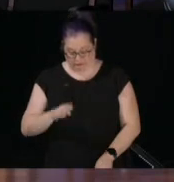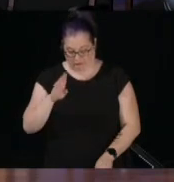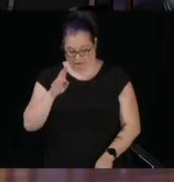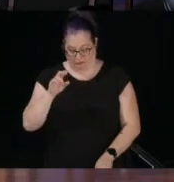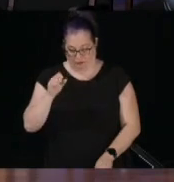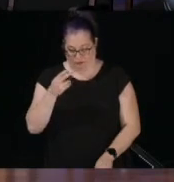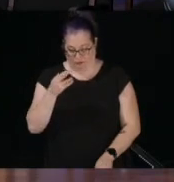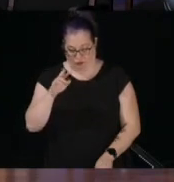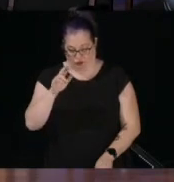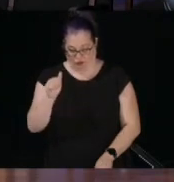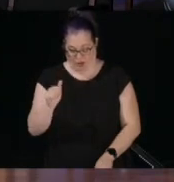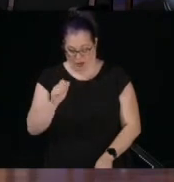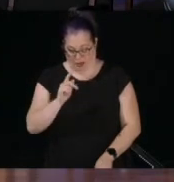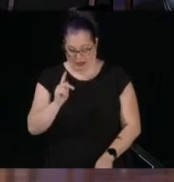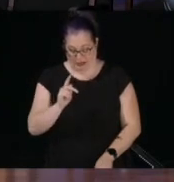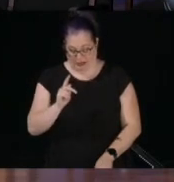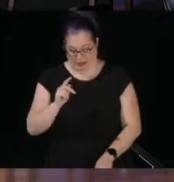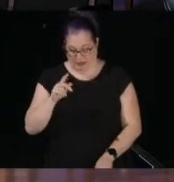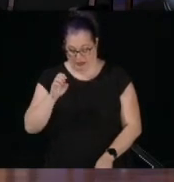Bushra Khalid El-Badawi.